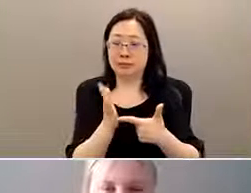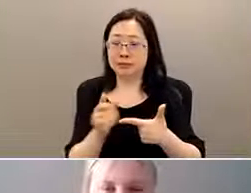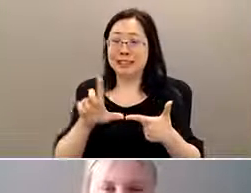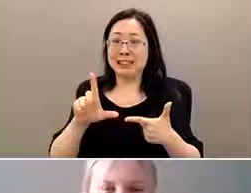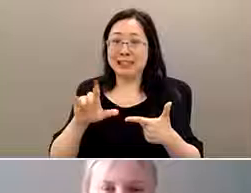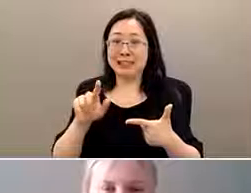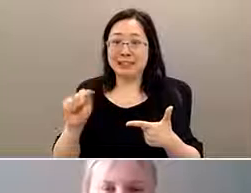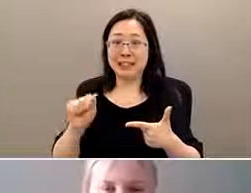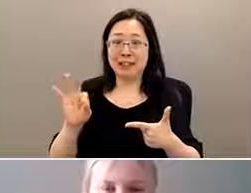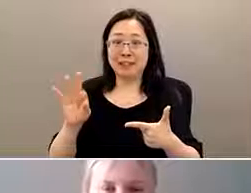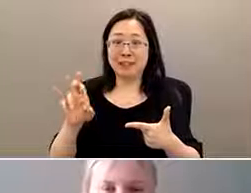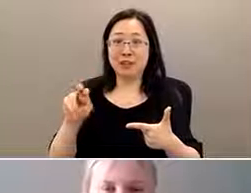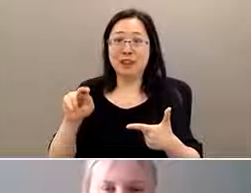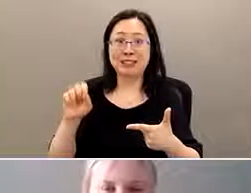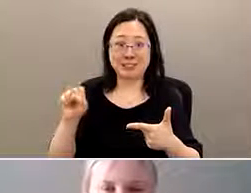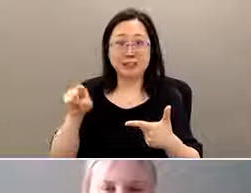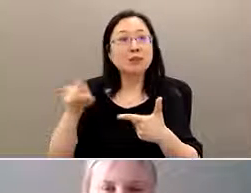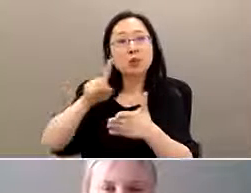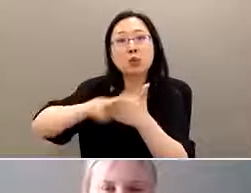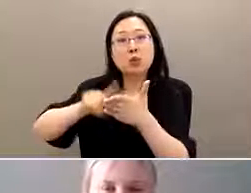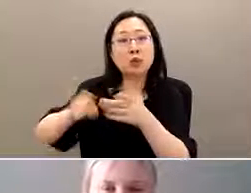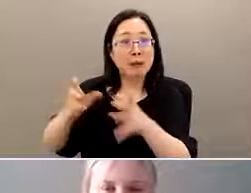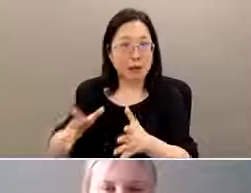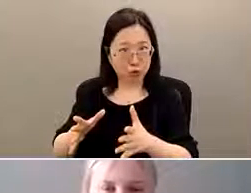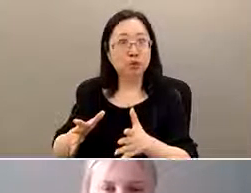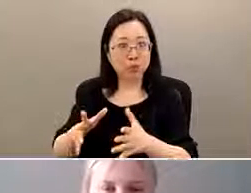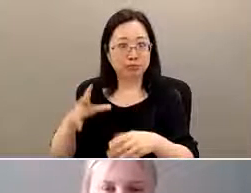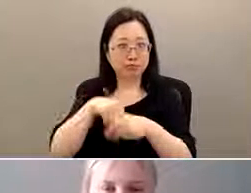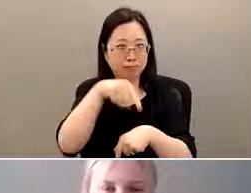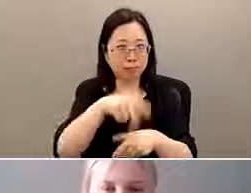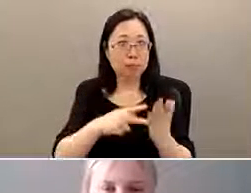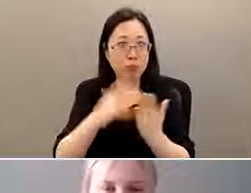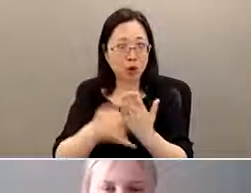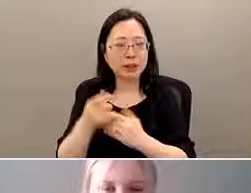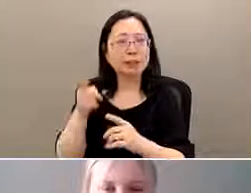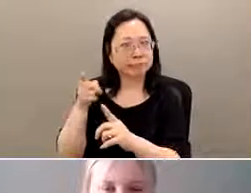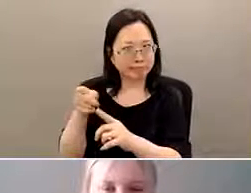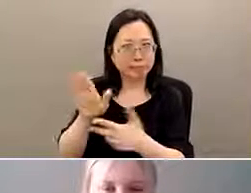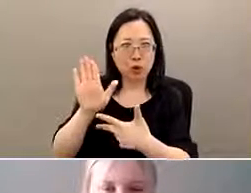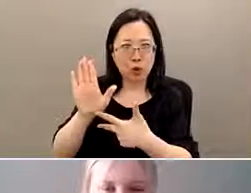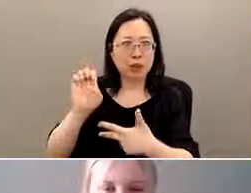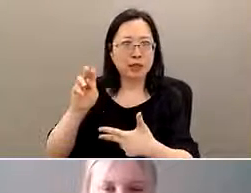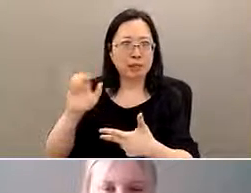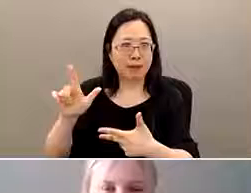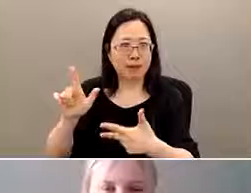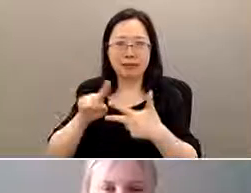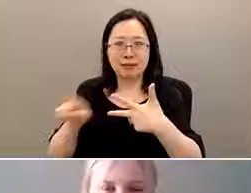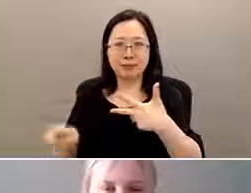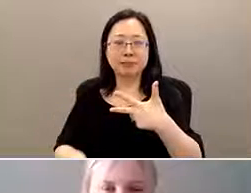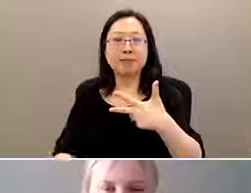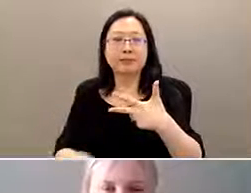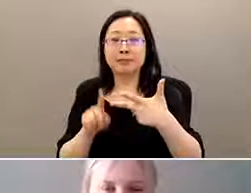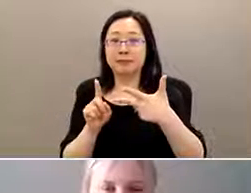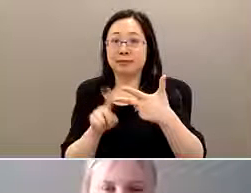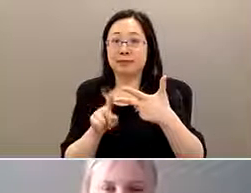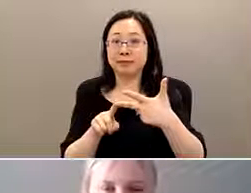who is the research manager on the project, that's her direct email address.